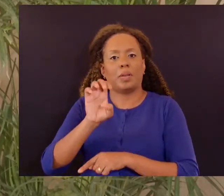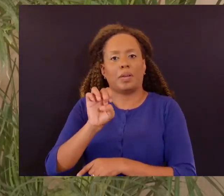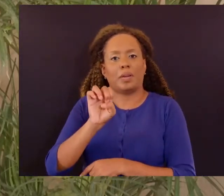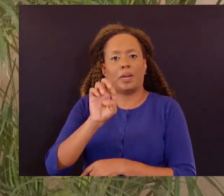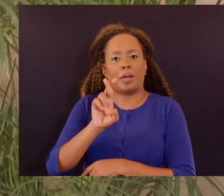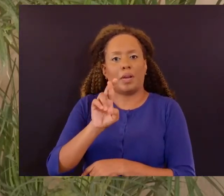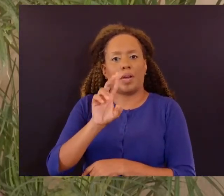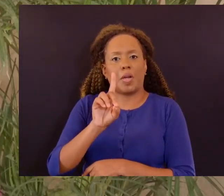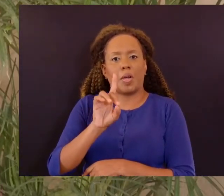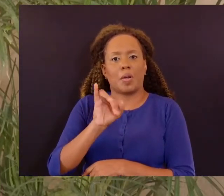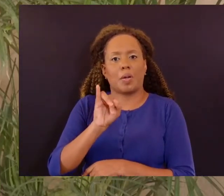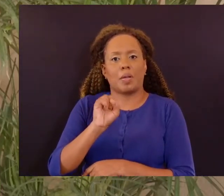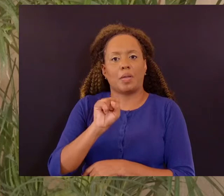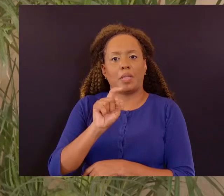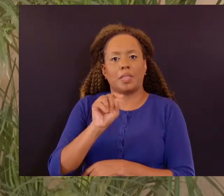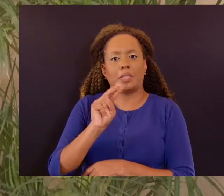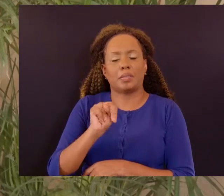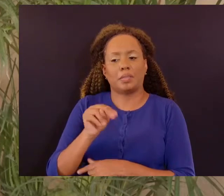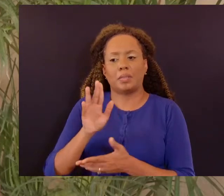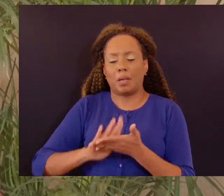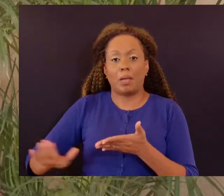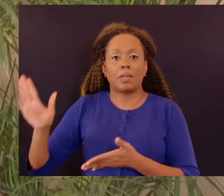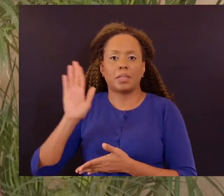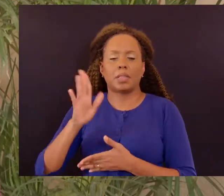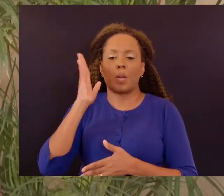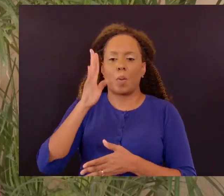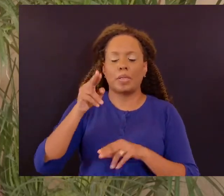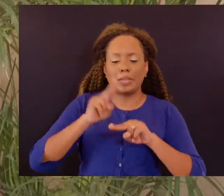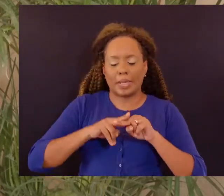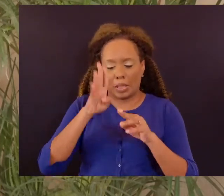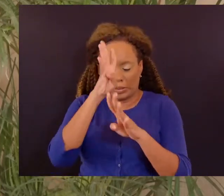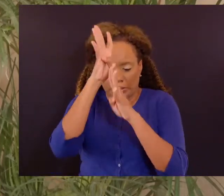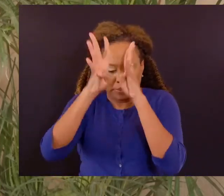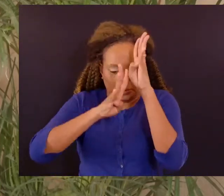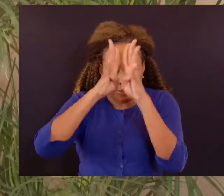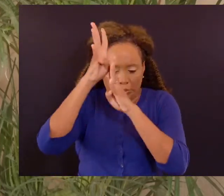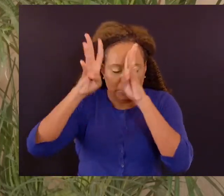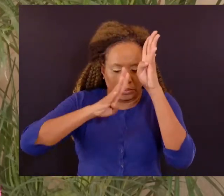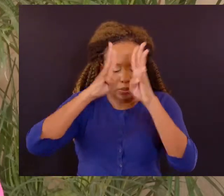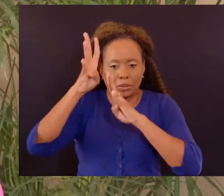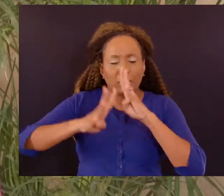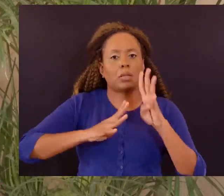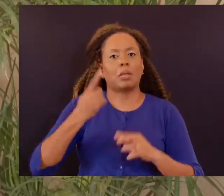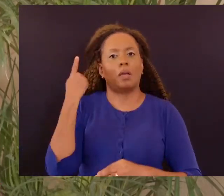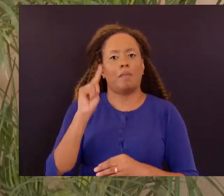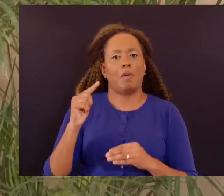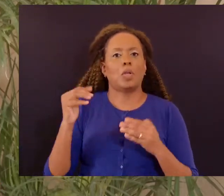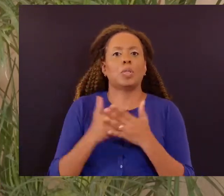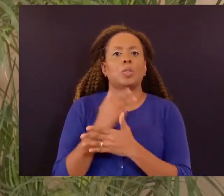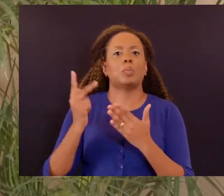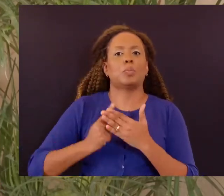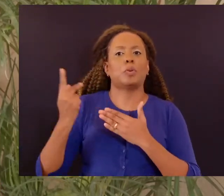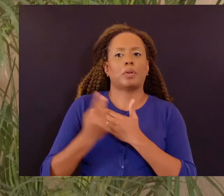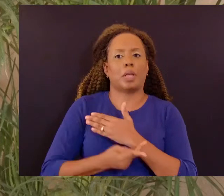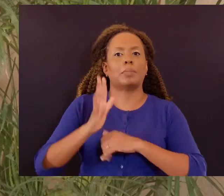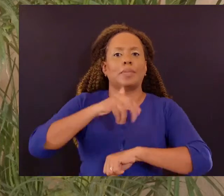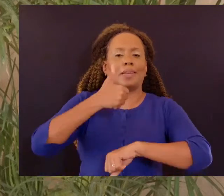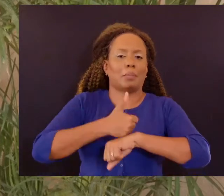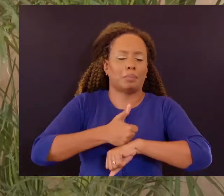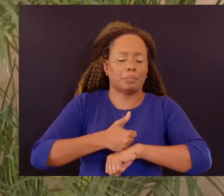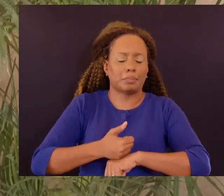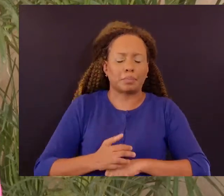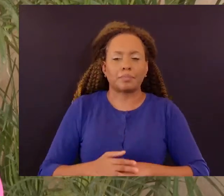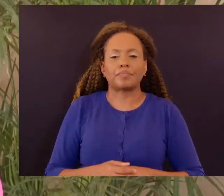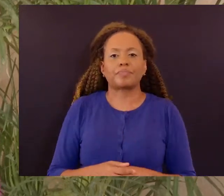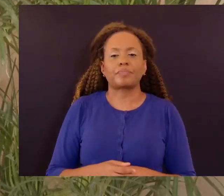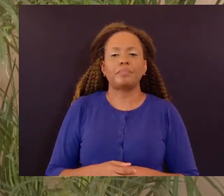the content that is introduced in those remedial programs. They are going to